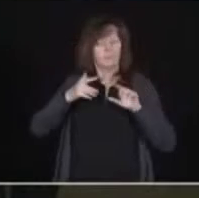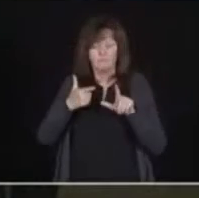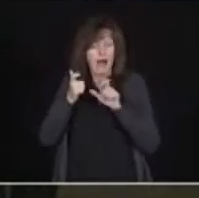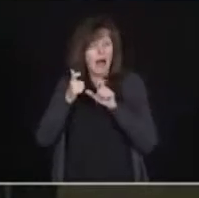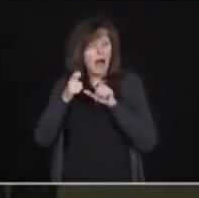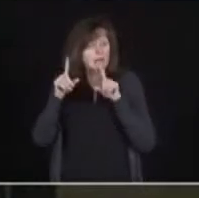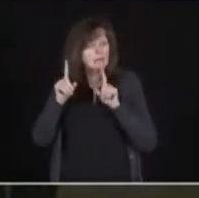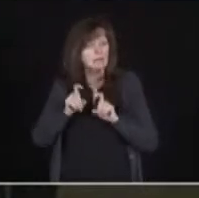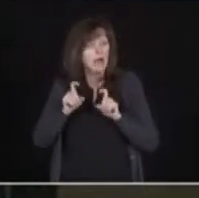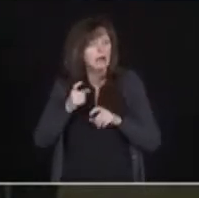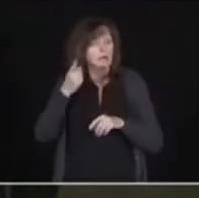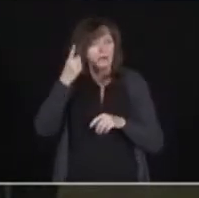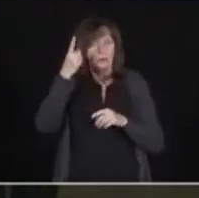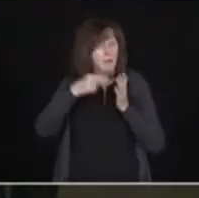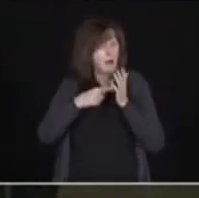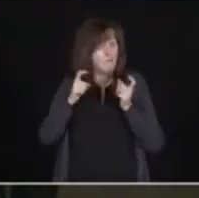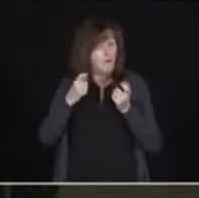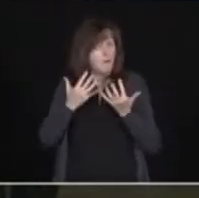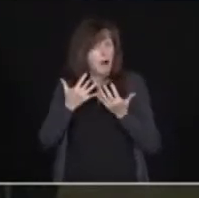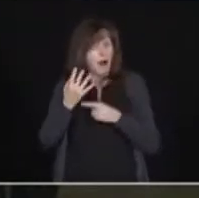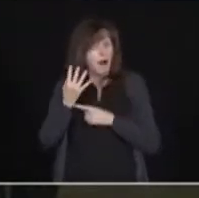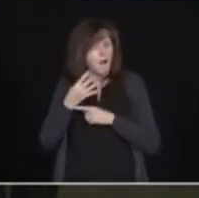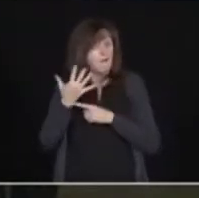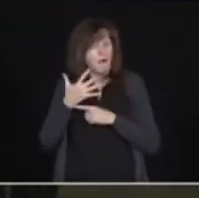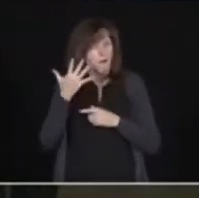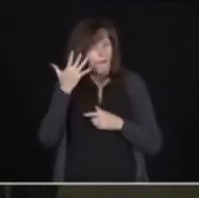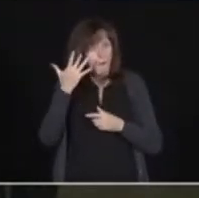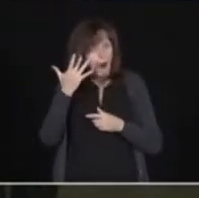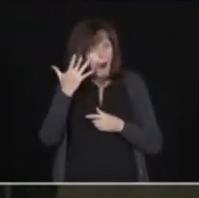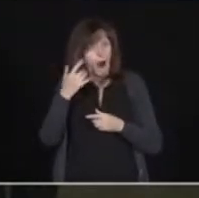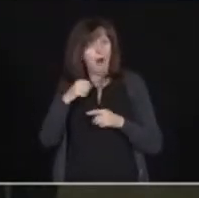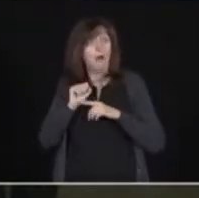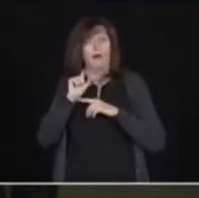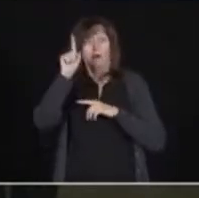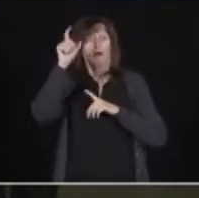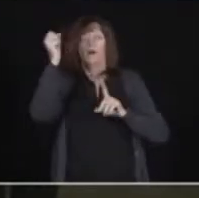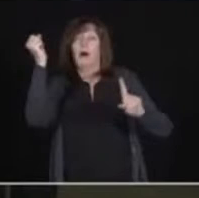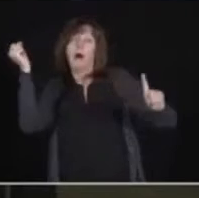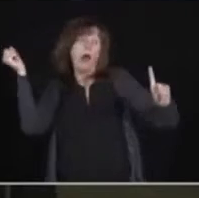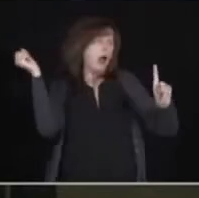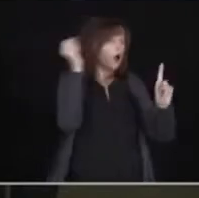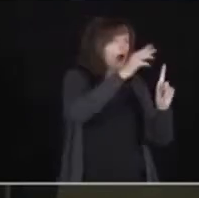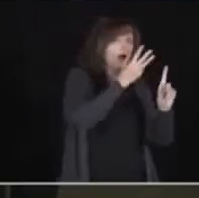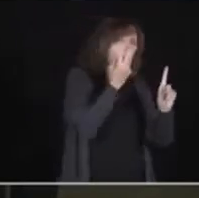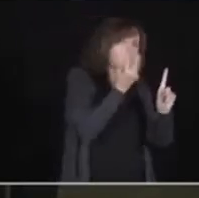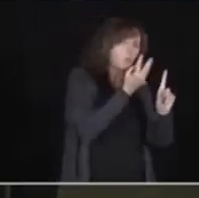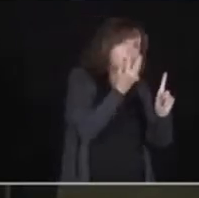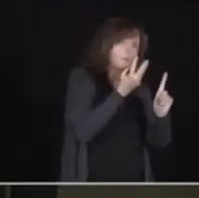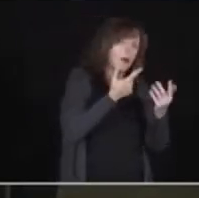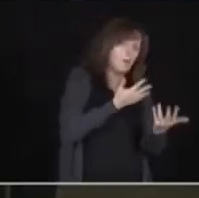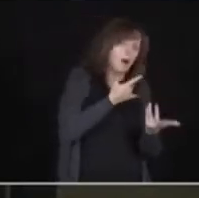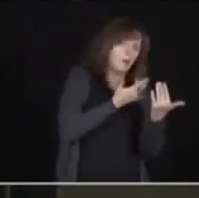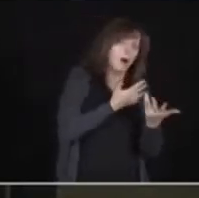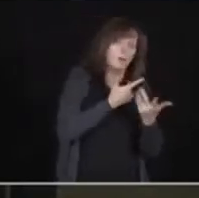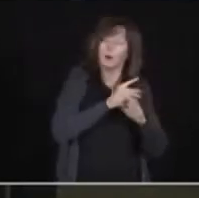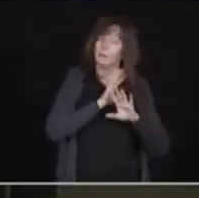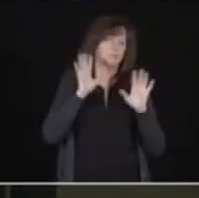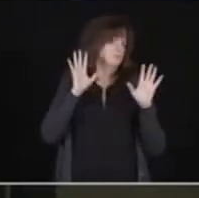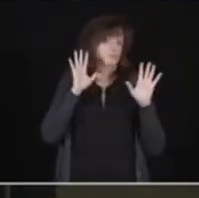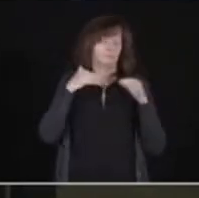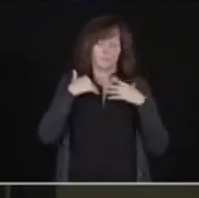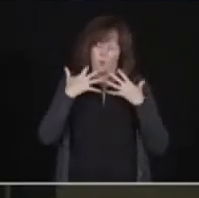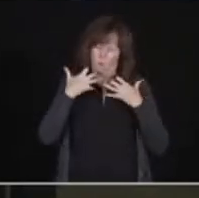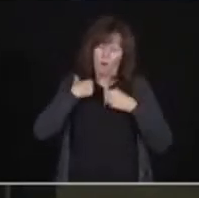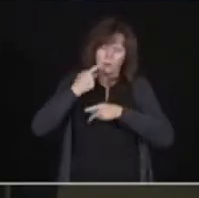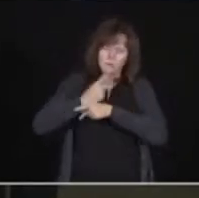5 days. It had to be flown in some cases up to Winnipeg and waiting for results. So we want to take care of the First Nations community, people up